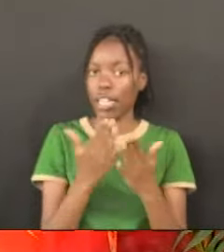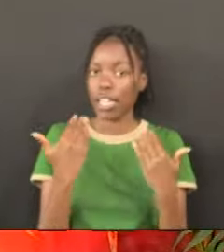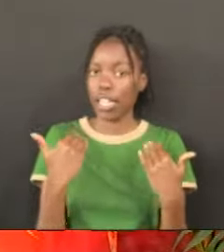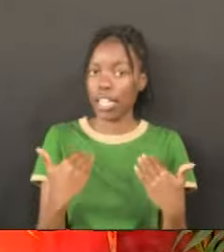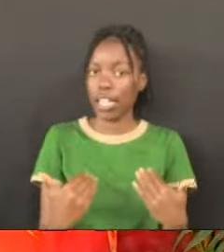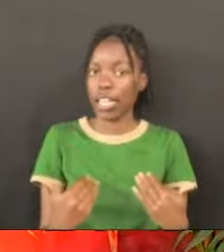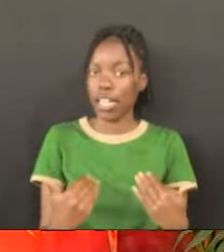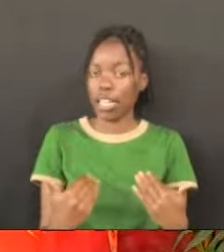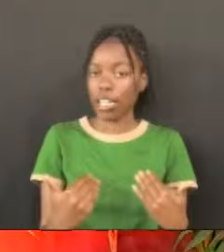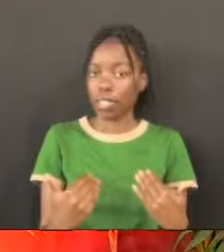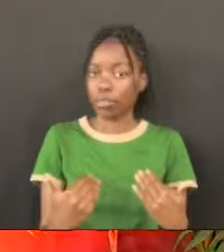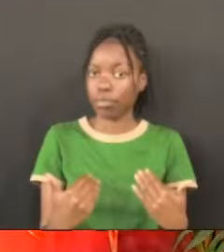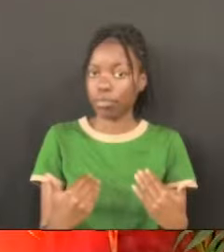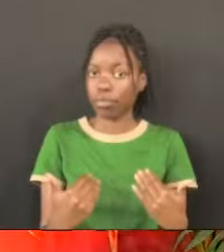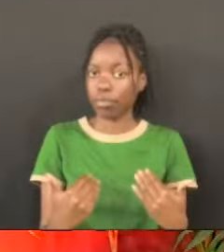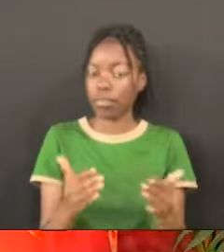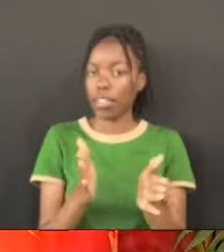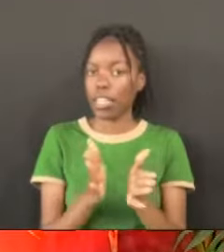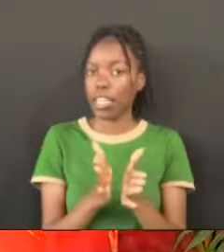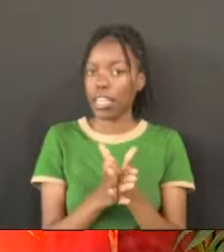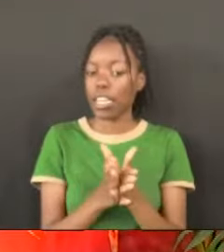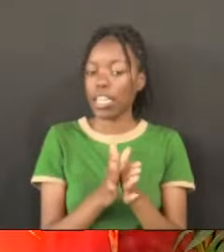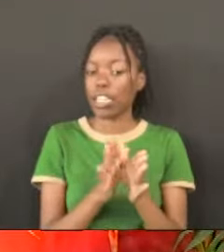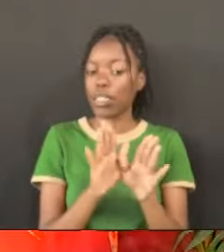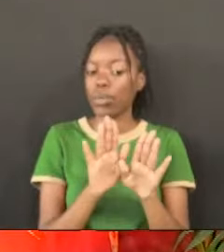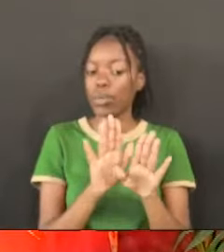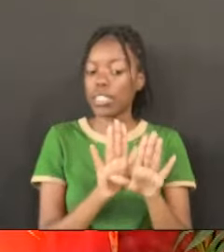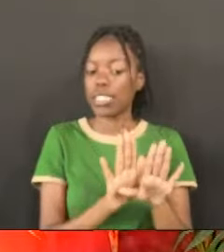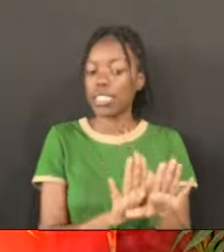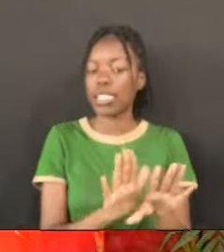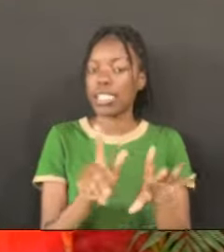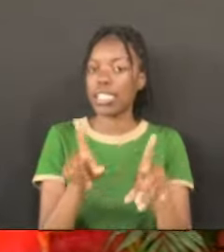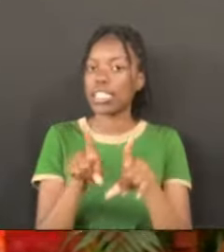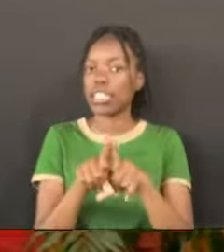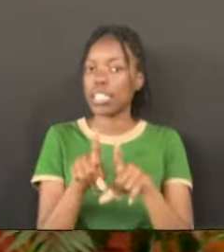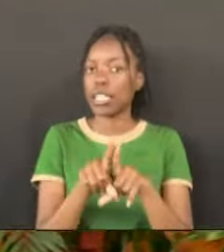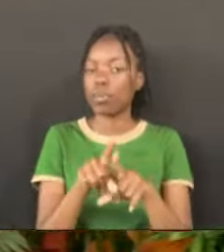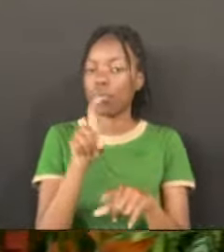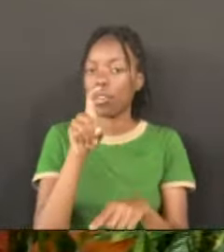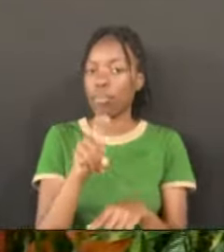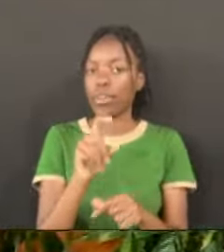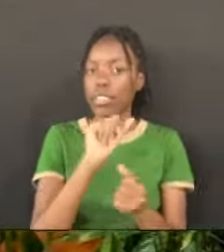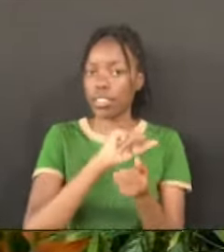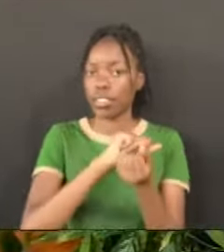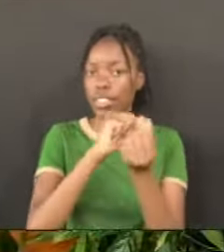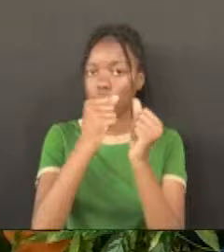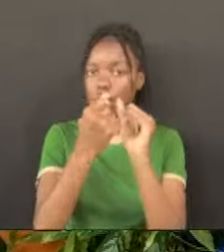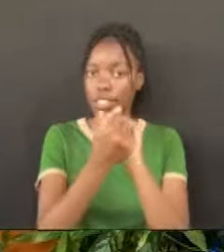am in him, and we remain the same. We must change.